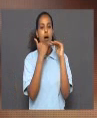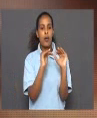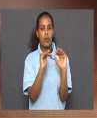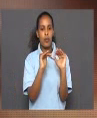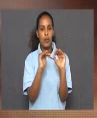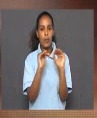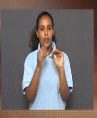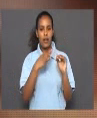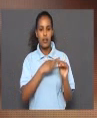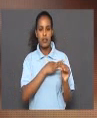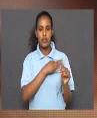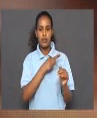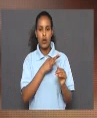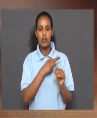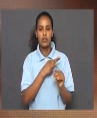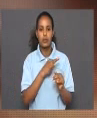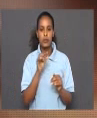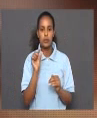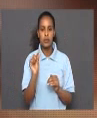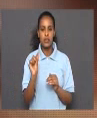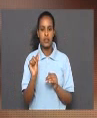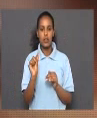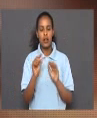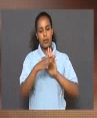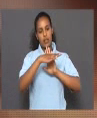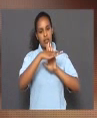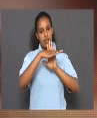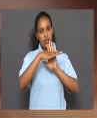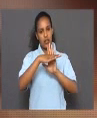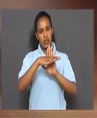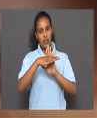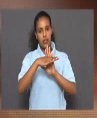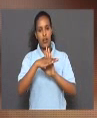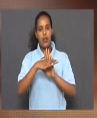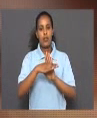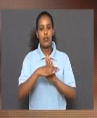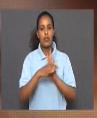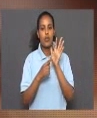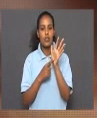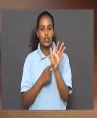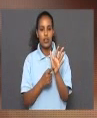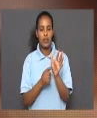amounts of the individual species represented by their coefficients.